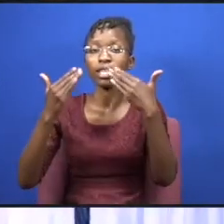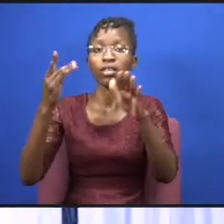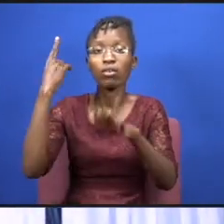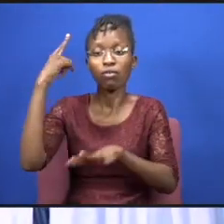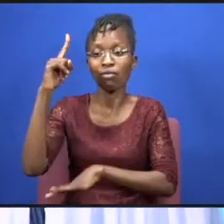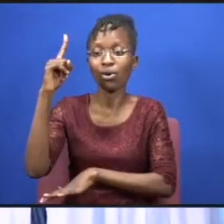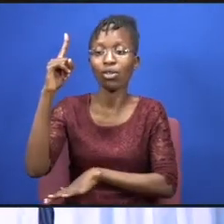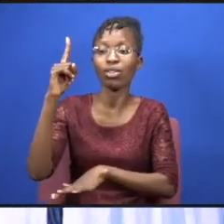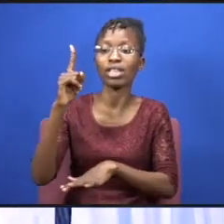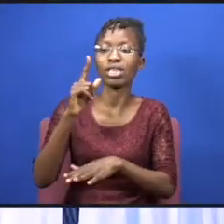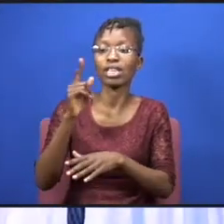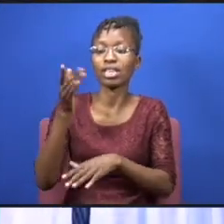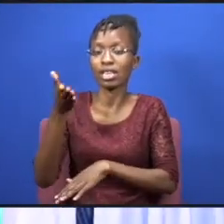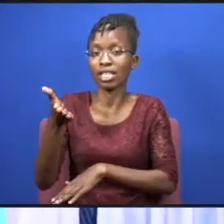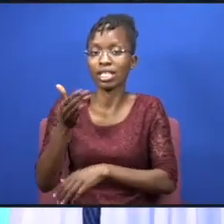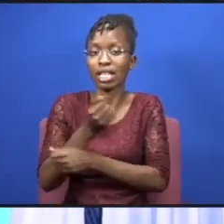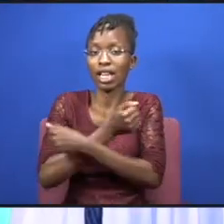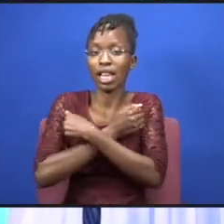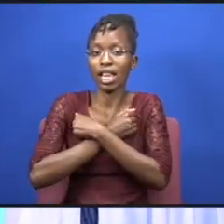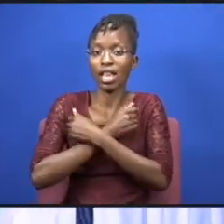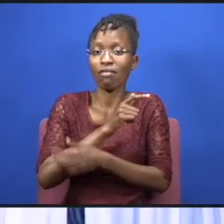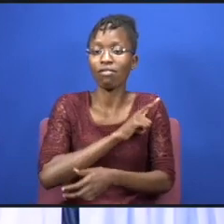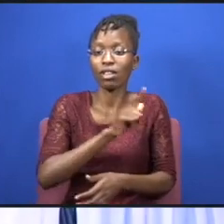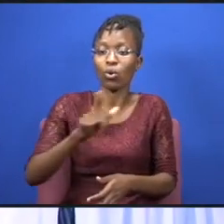Thank you for this love,